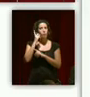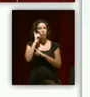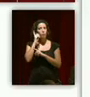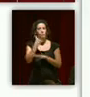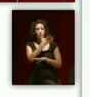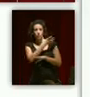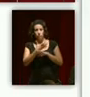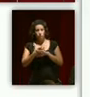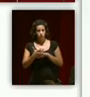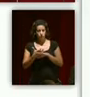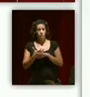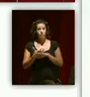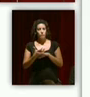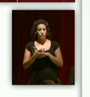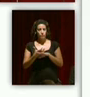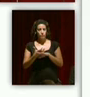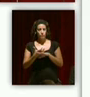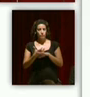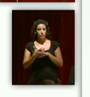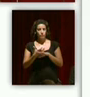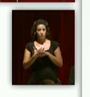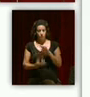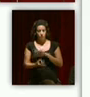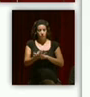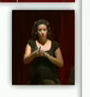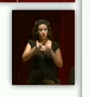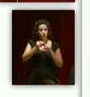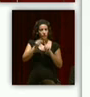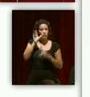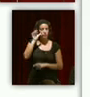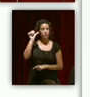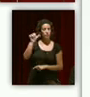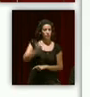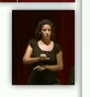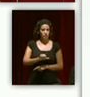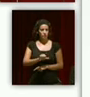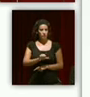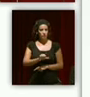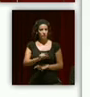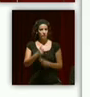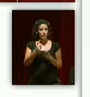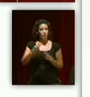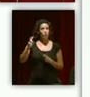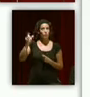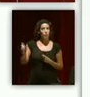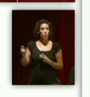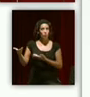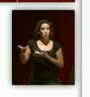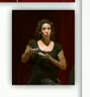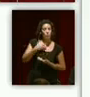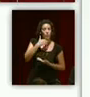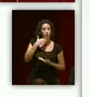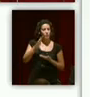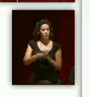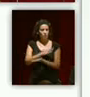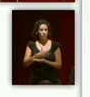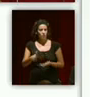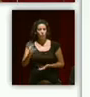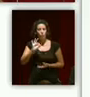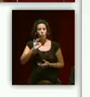for the audio description, upload it in his or her mobile phone, and play it without needing a third